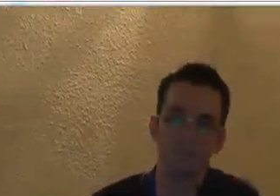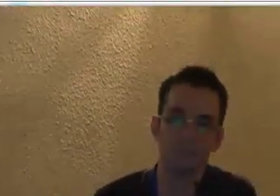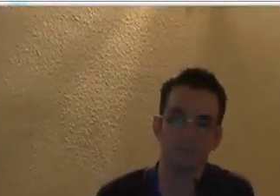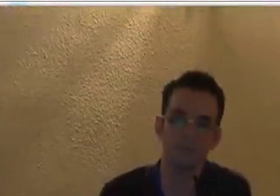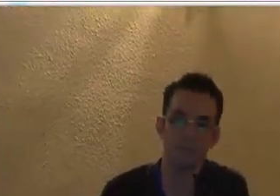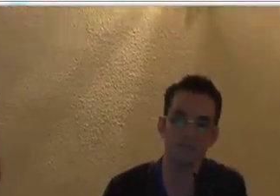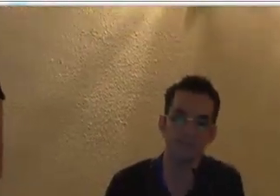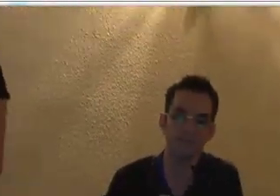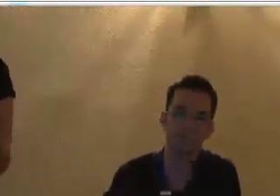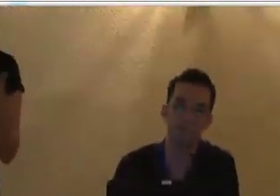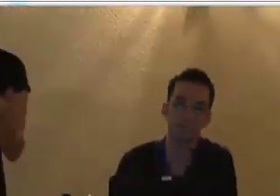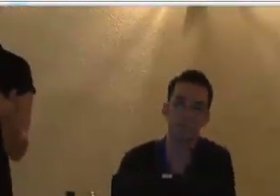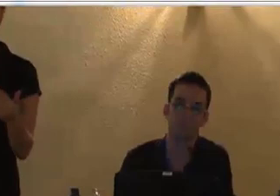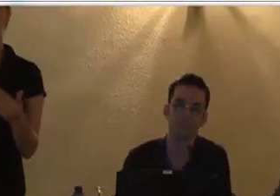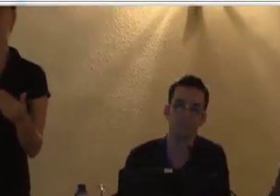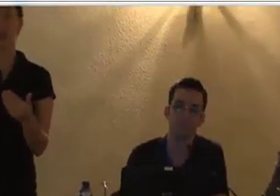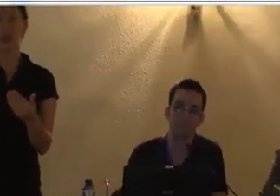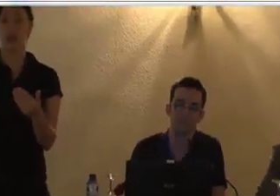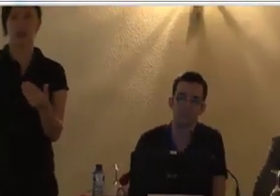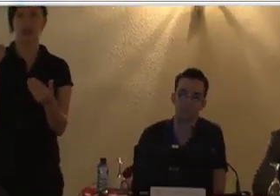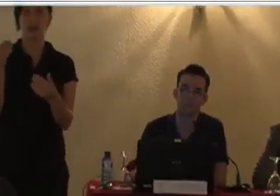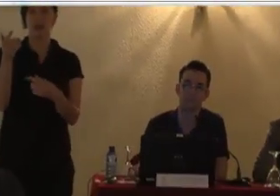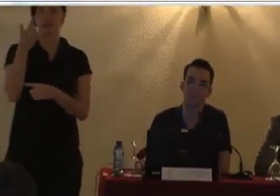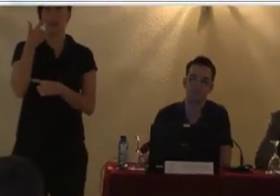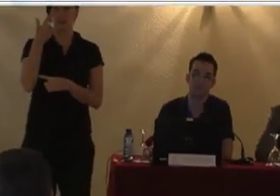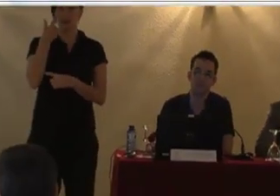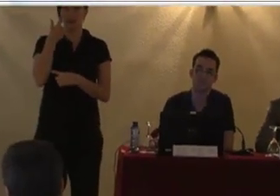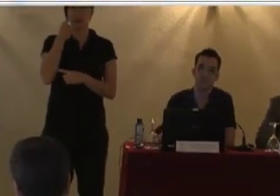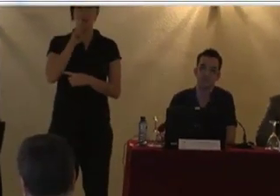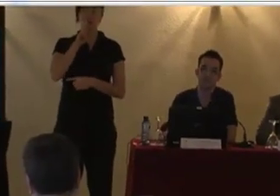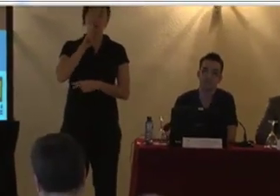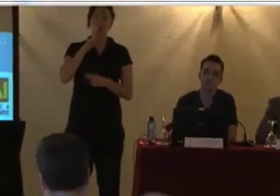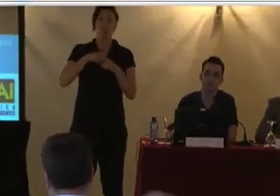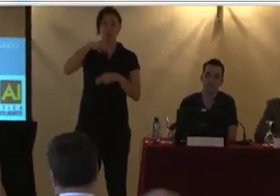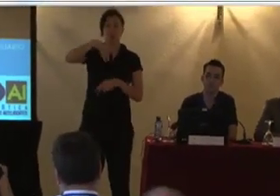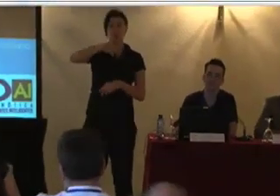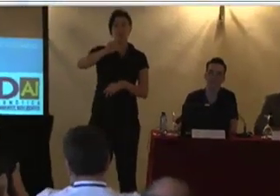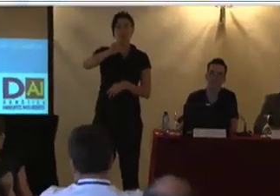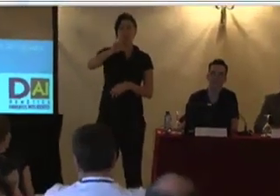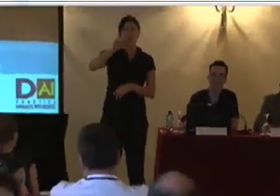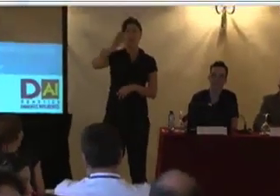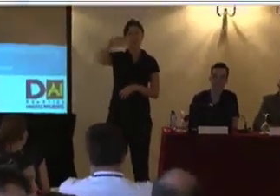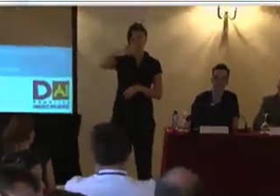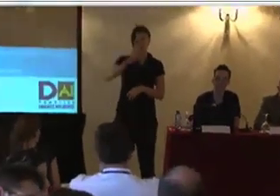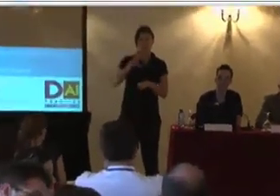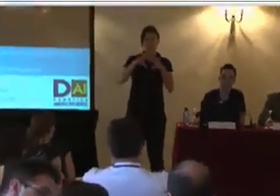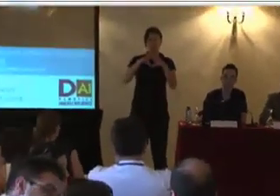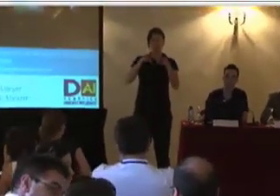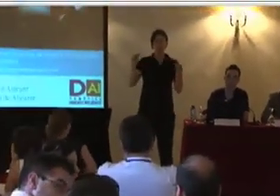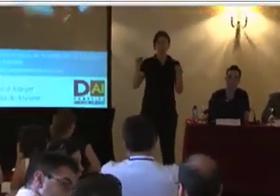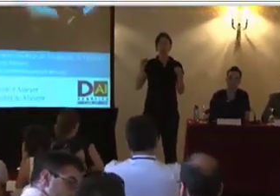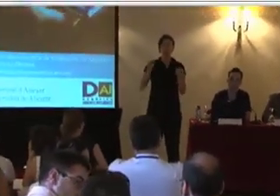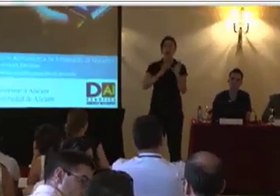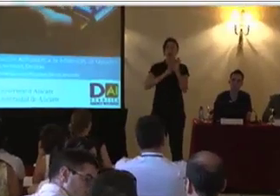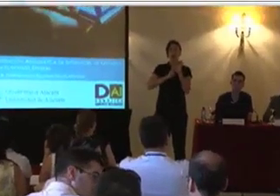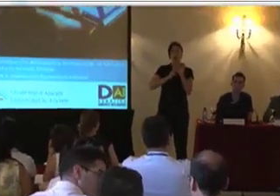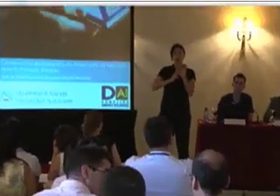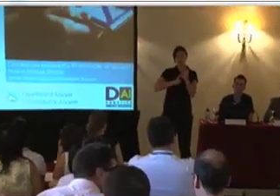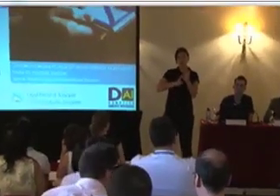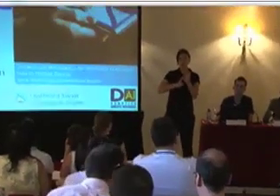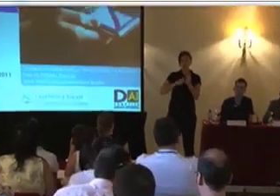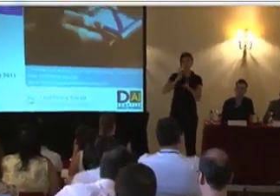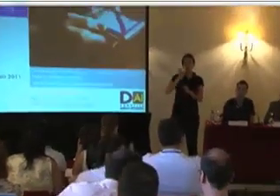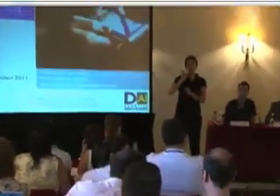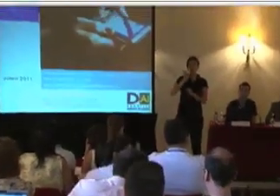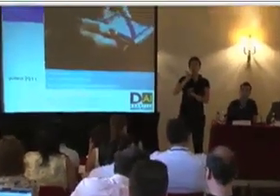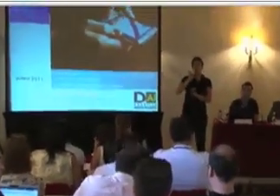Thank you. Another question. I'm Marino from Extremadura University. Basically, the question is